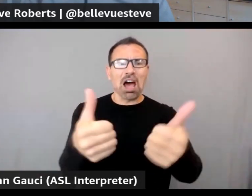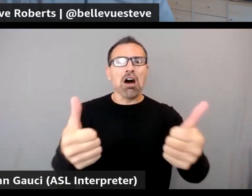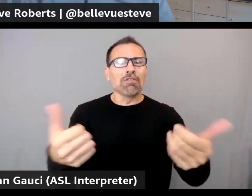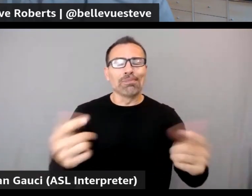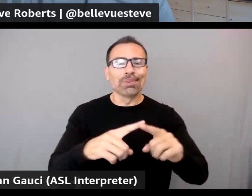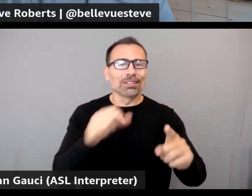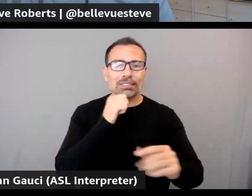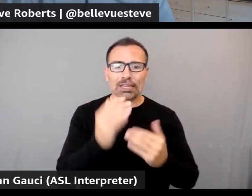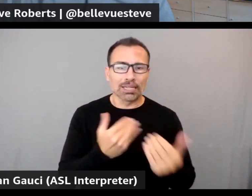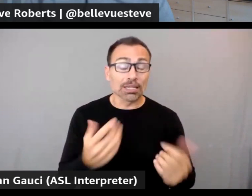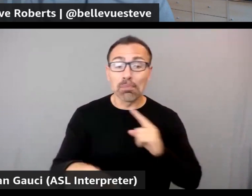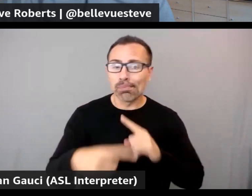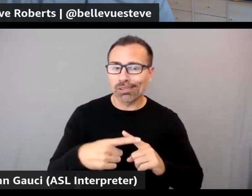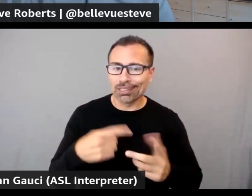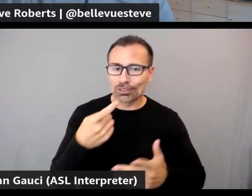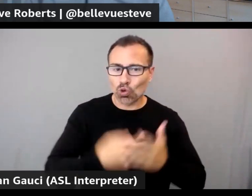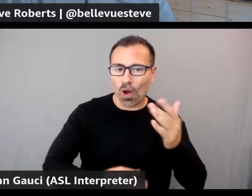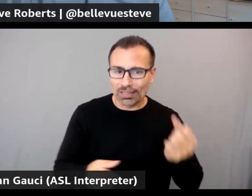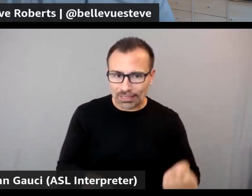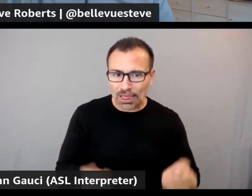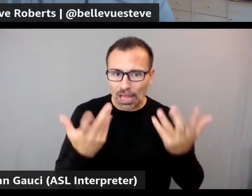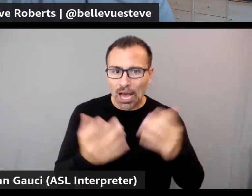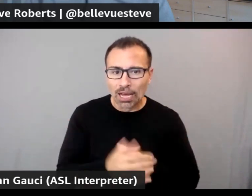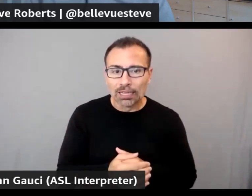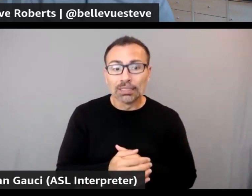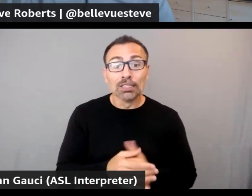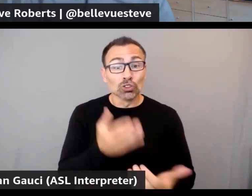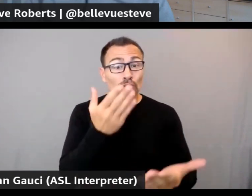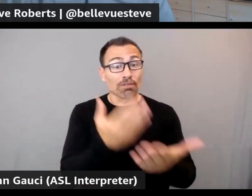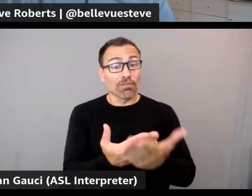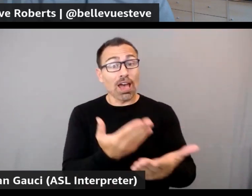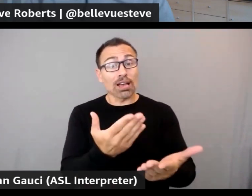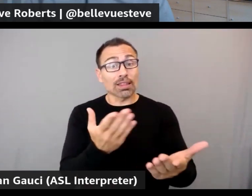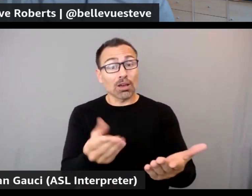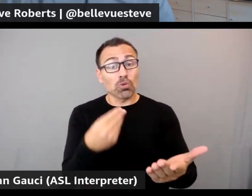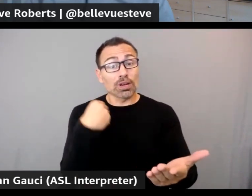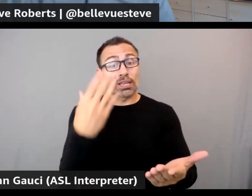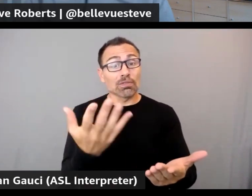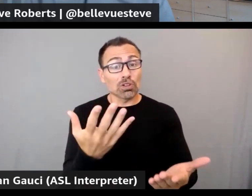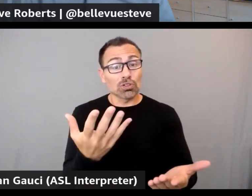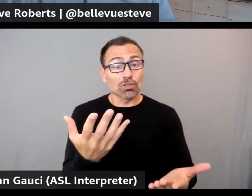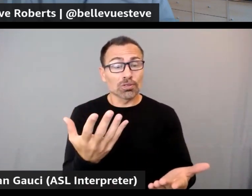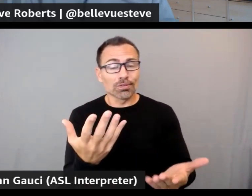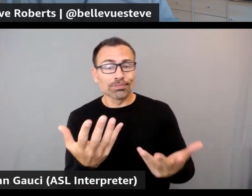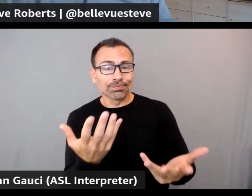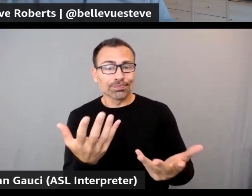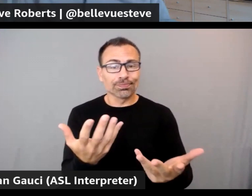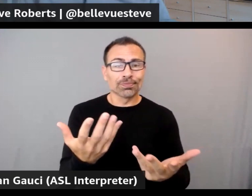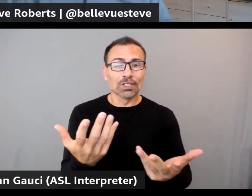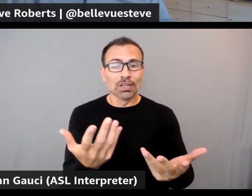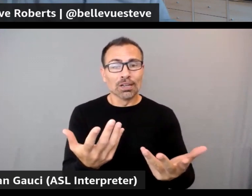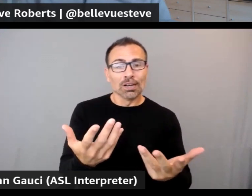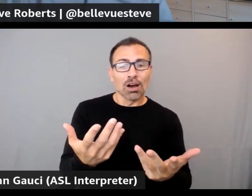And they cost a lot. So the fact that we're giving a fraction, basically a time modulation on